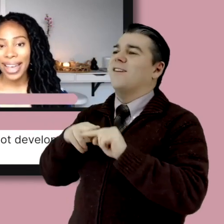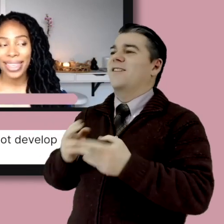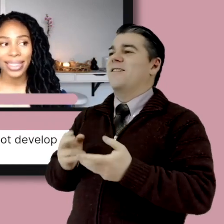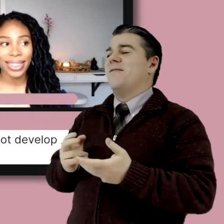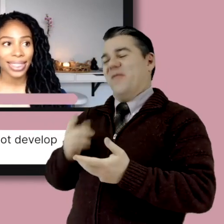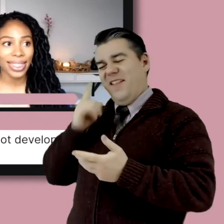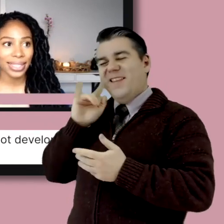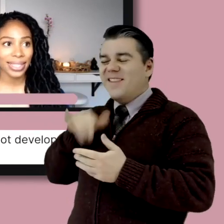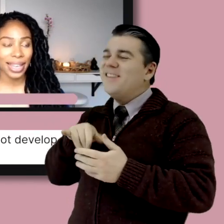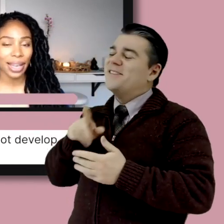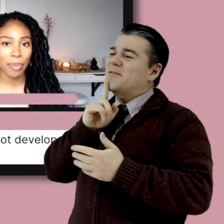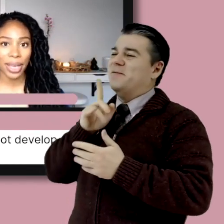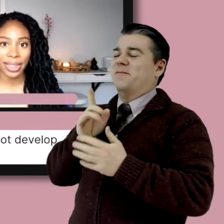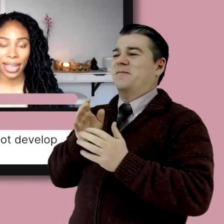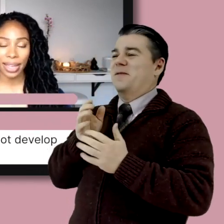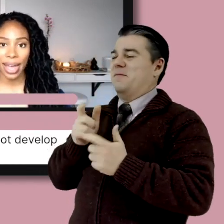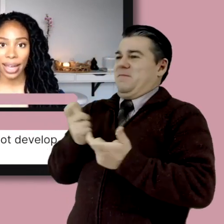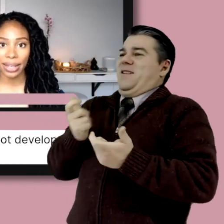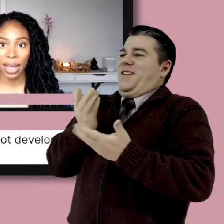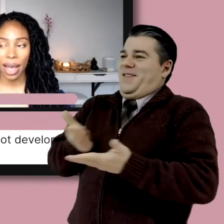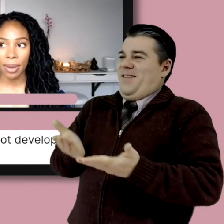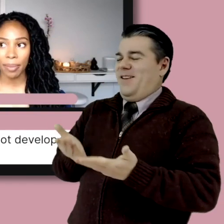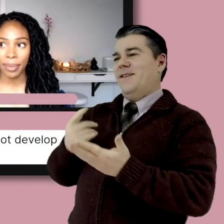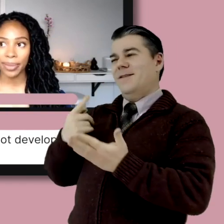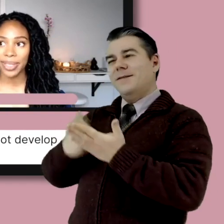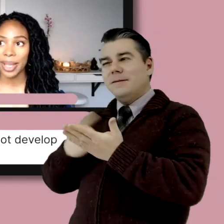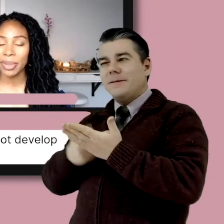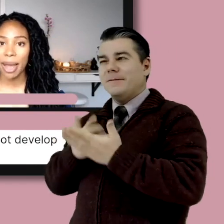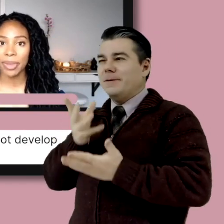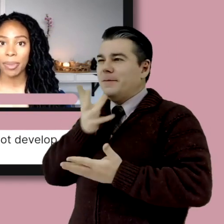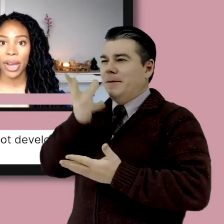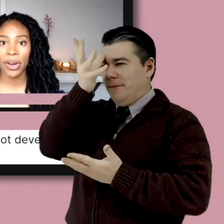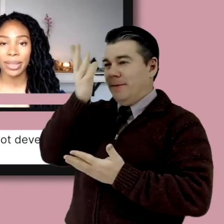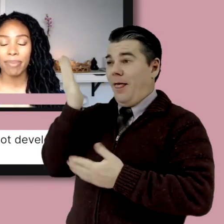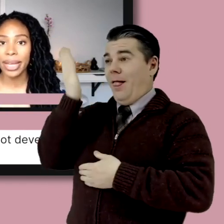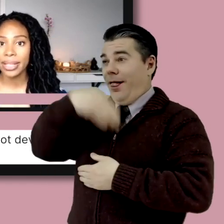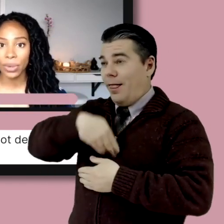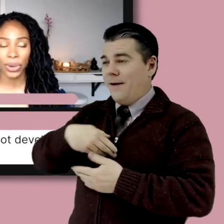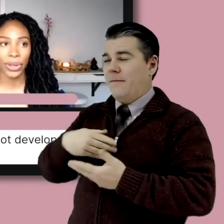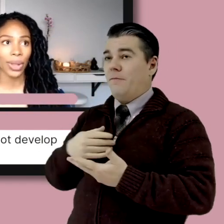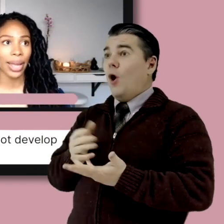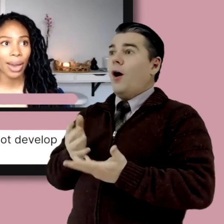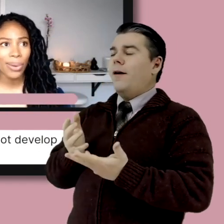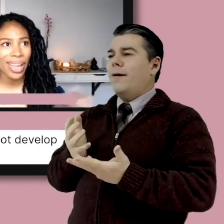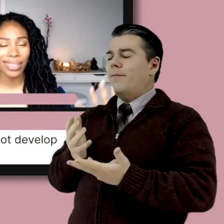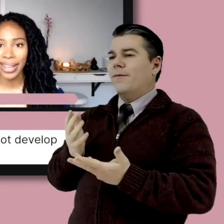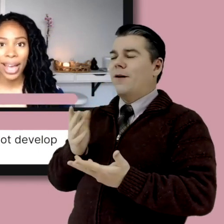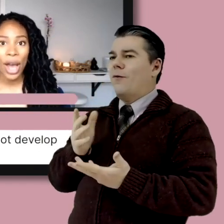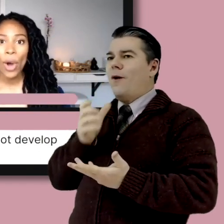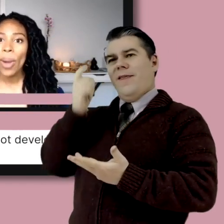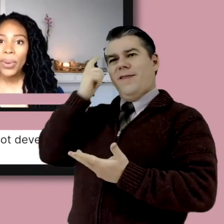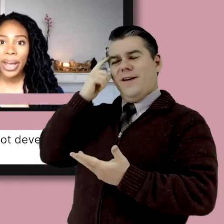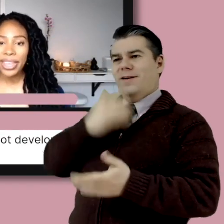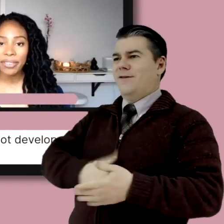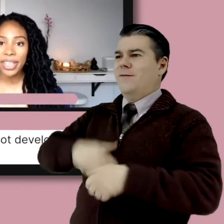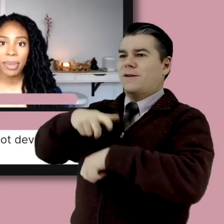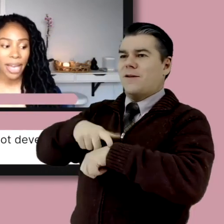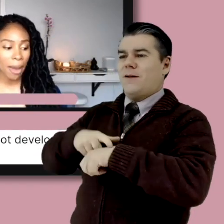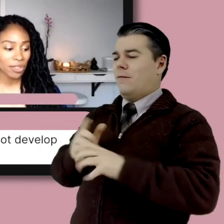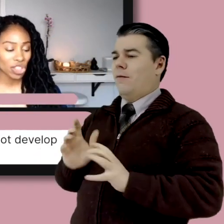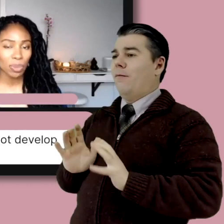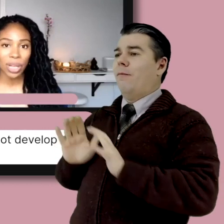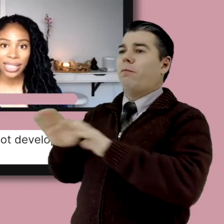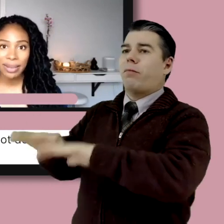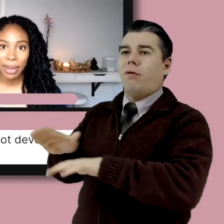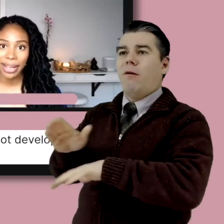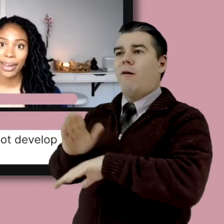fun. I think that's like a big thing that sometimes parents miss, or they're like, oh yeah, like, why do I think of tummy time